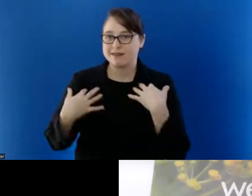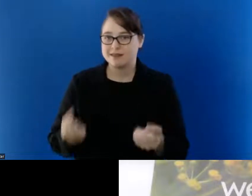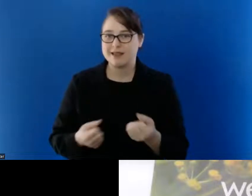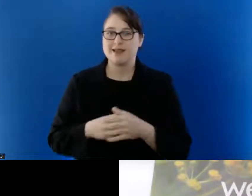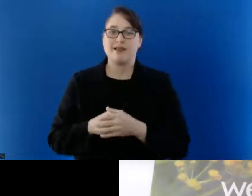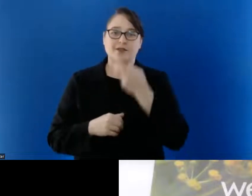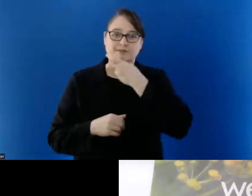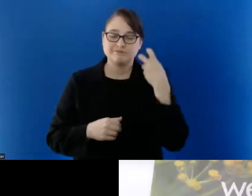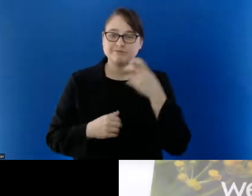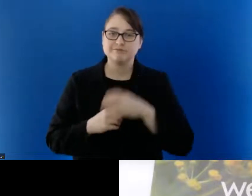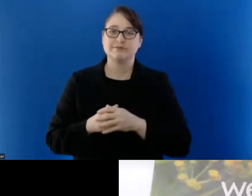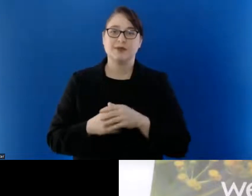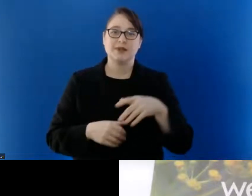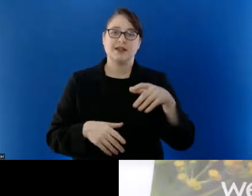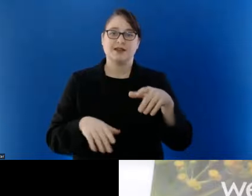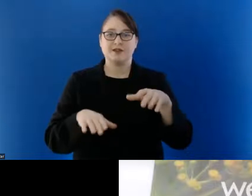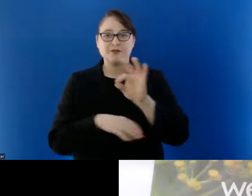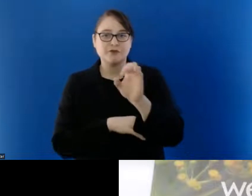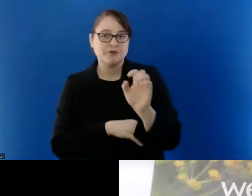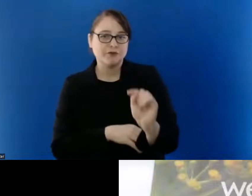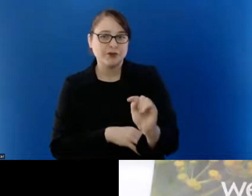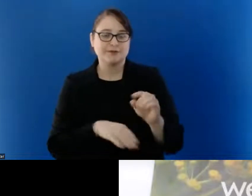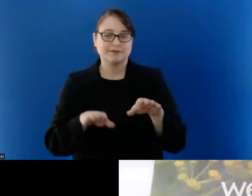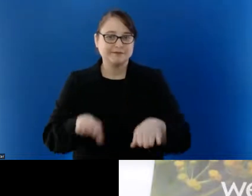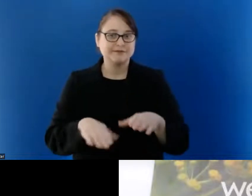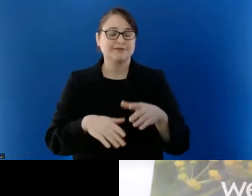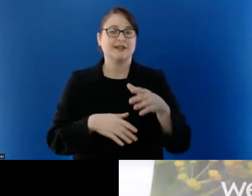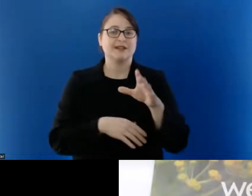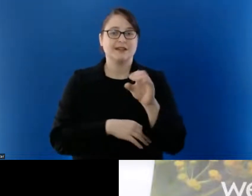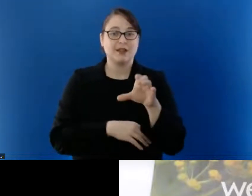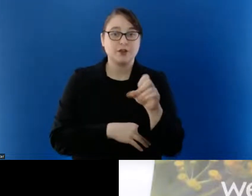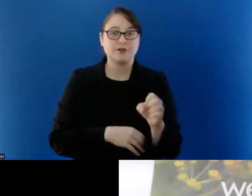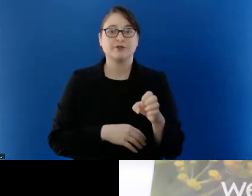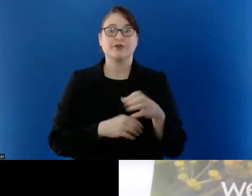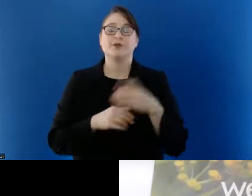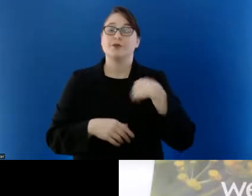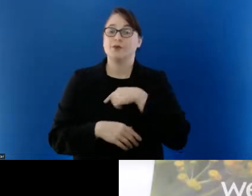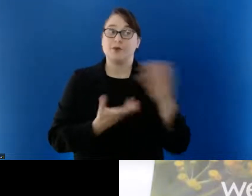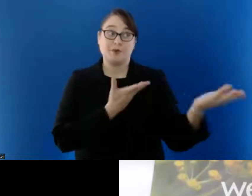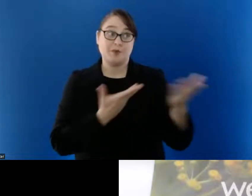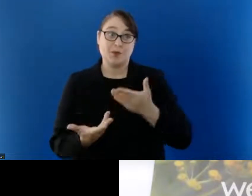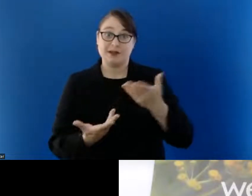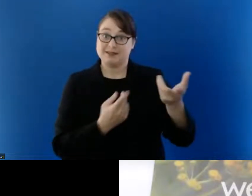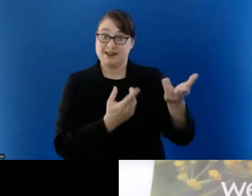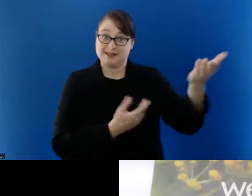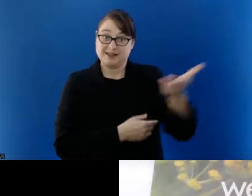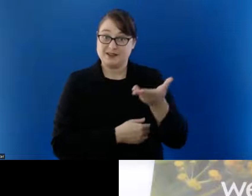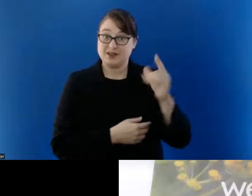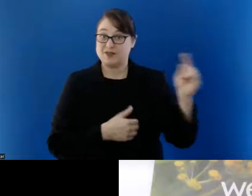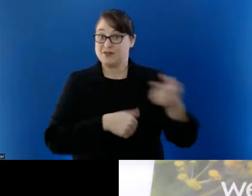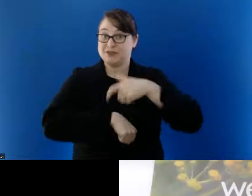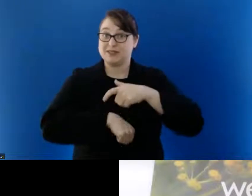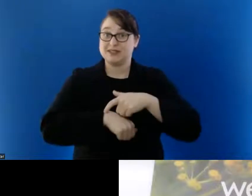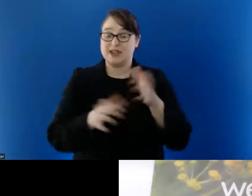in the last year, we brought on a chiropractor, which has been a very welcomed service here, especially for folks that